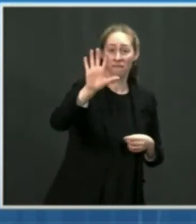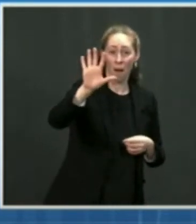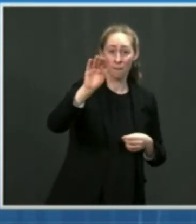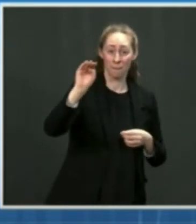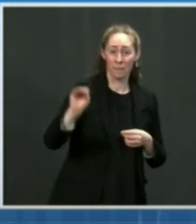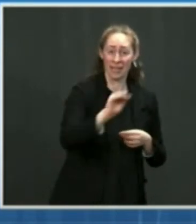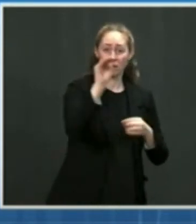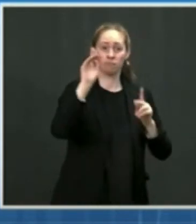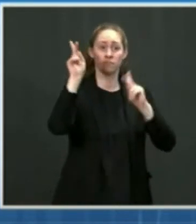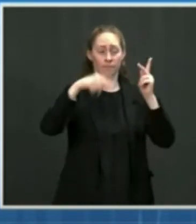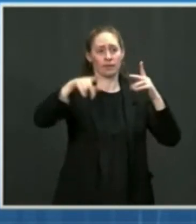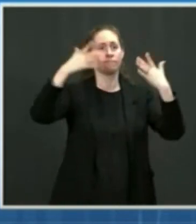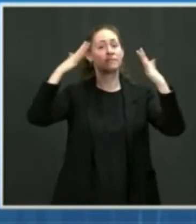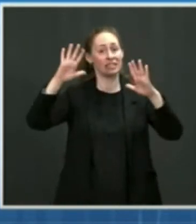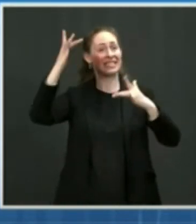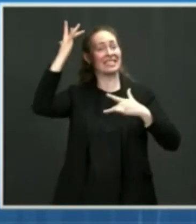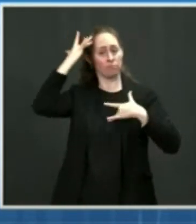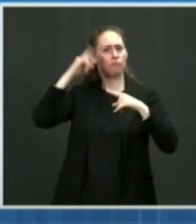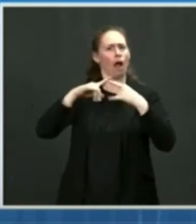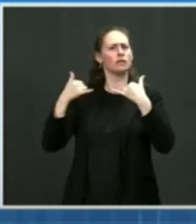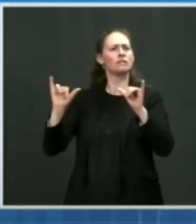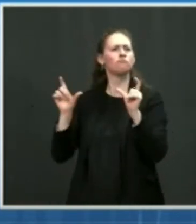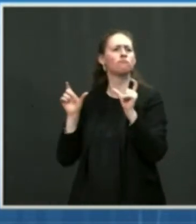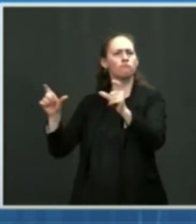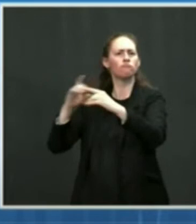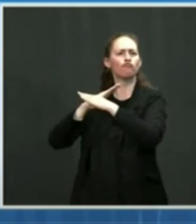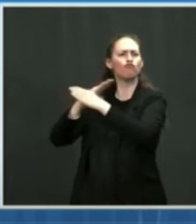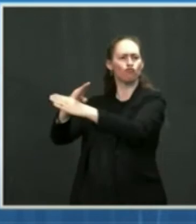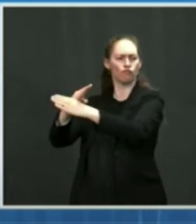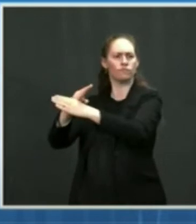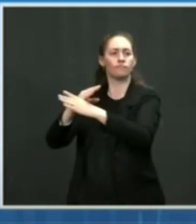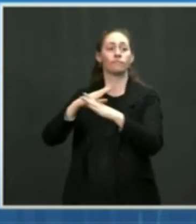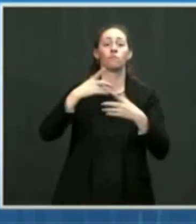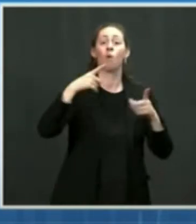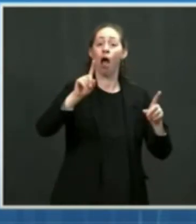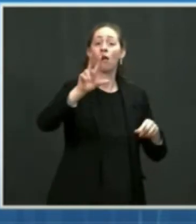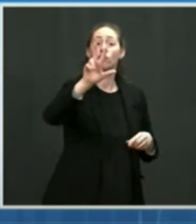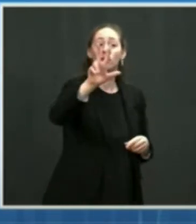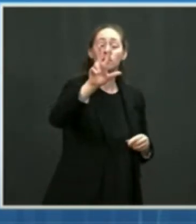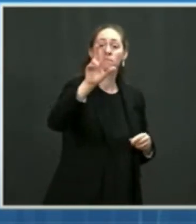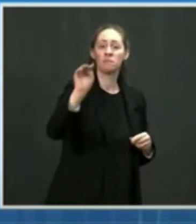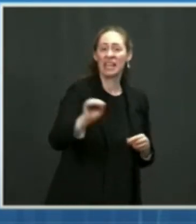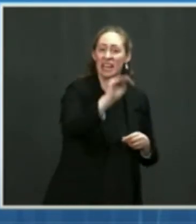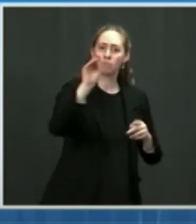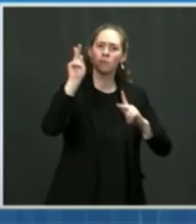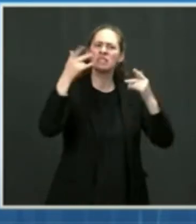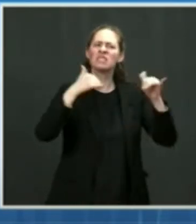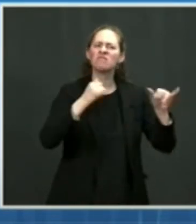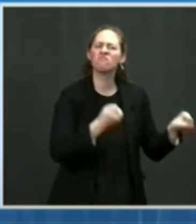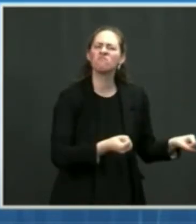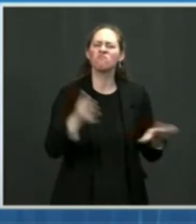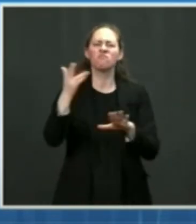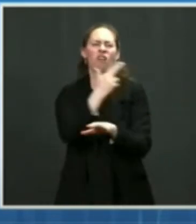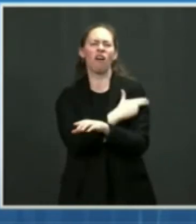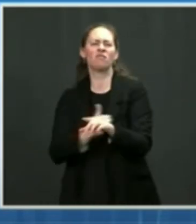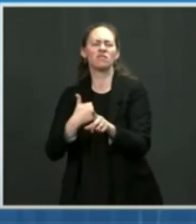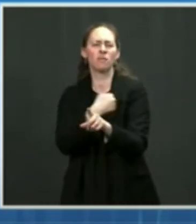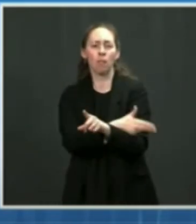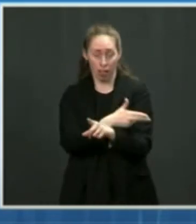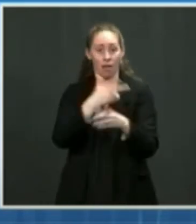prevented, 3.7 million medical visits, over 100,000 hospitalizations,